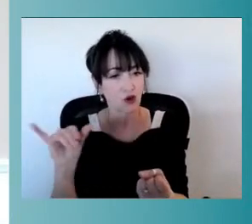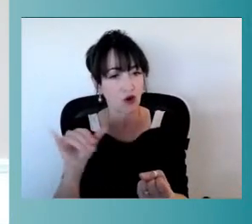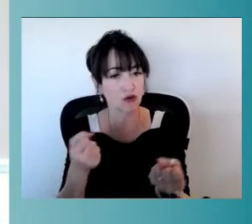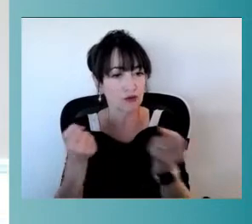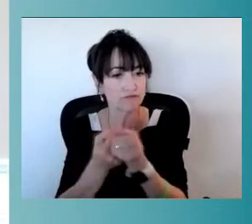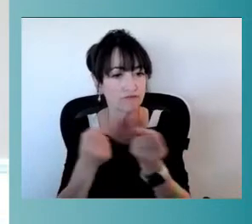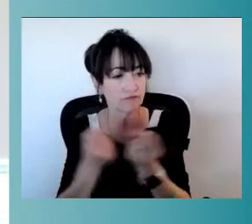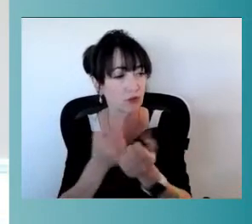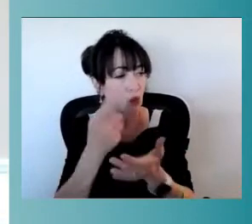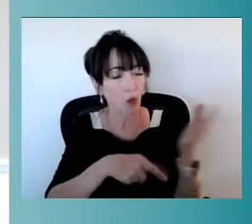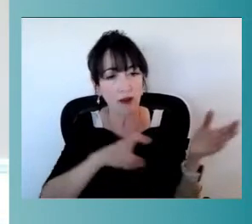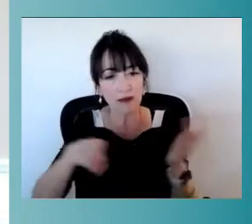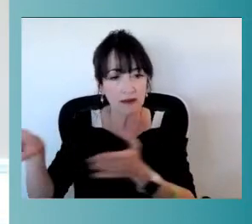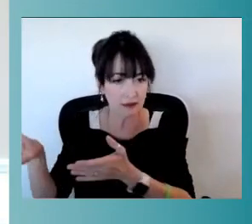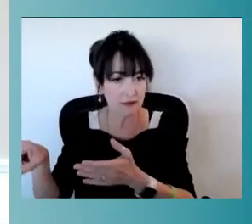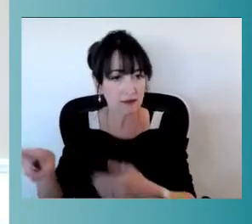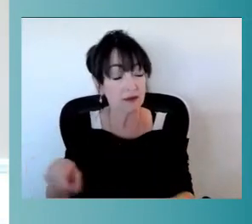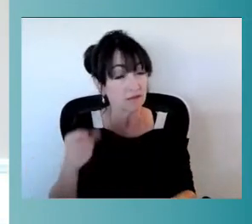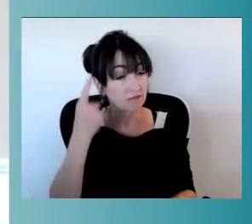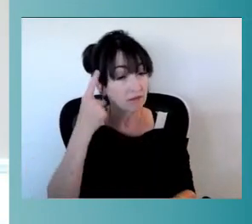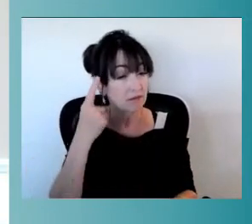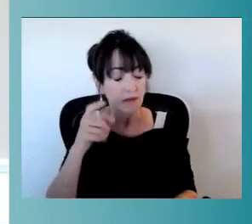for empathy and connection.